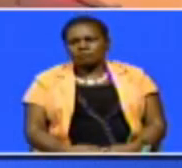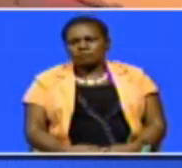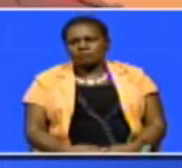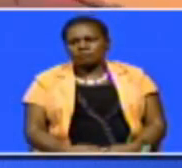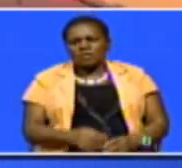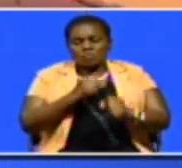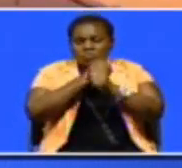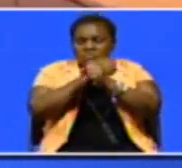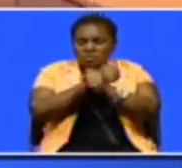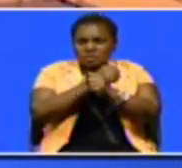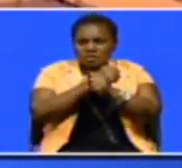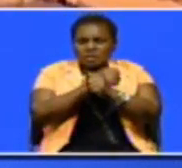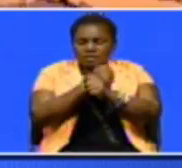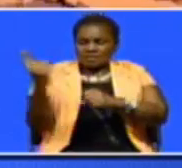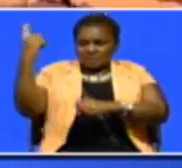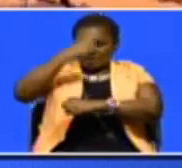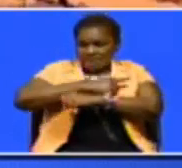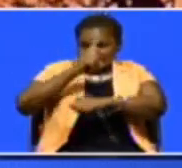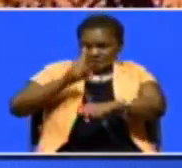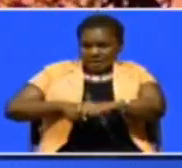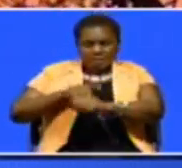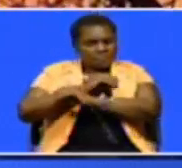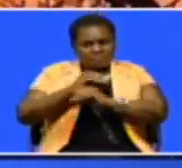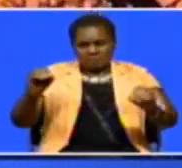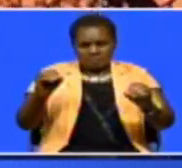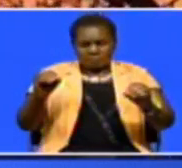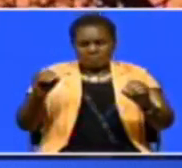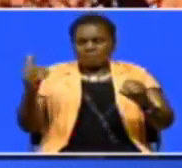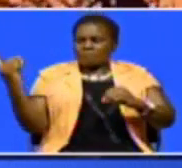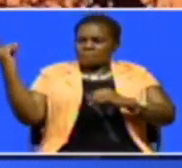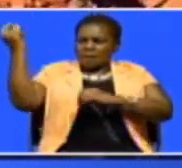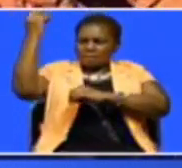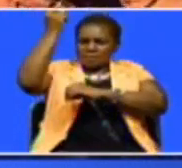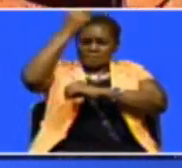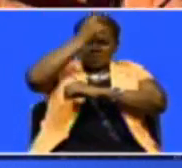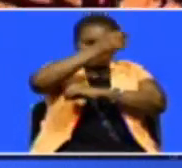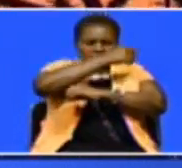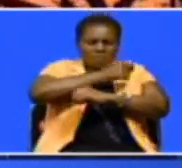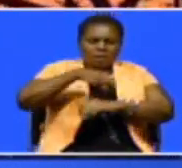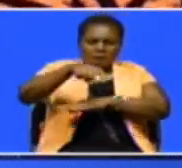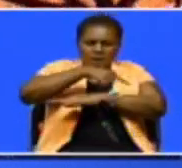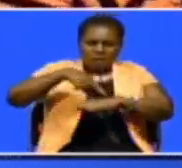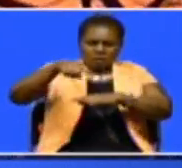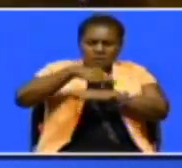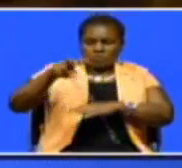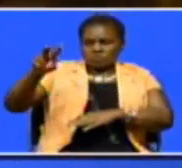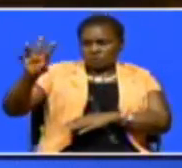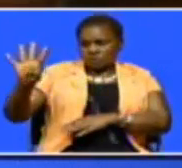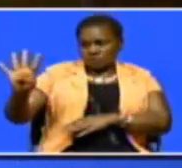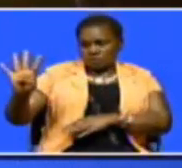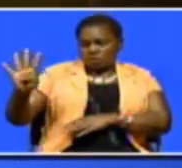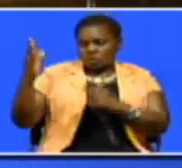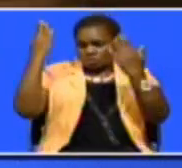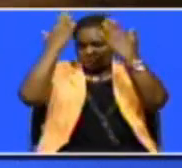Guarding the rhino is not only a daytime affair, but extends round the clock, as rangers are on the watch 24 hours a day.